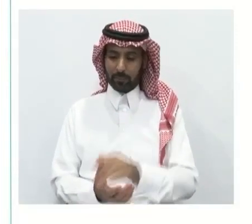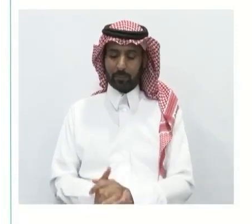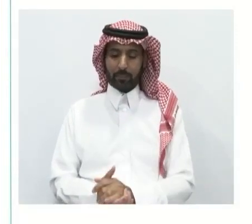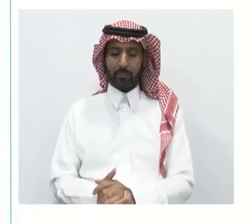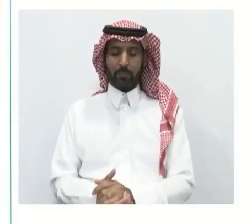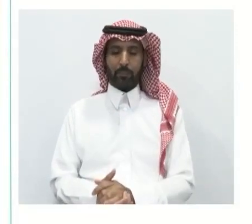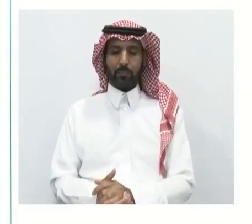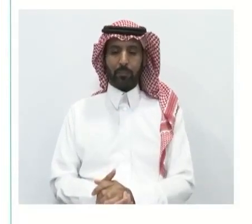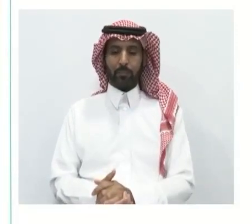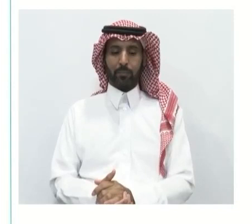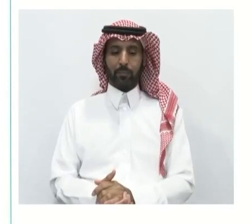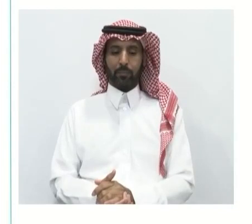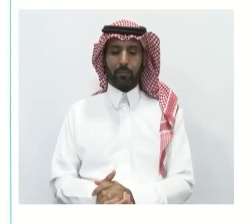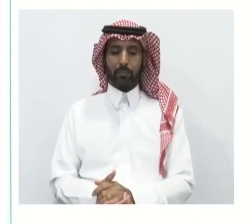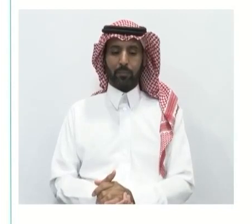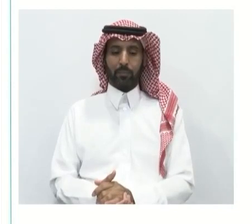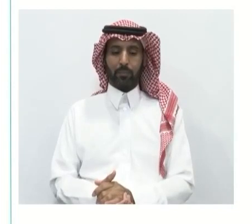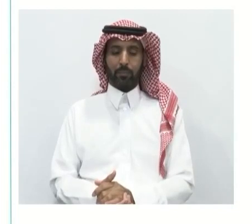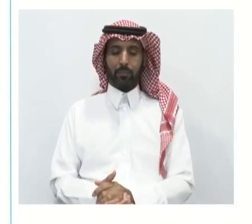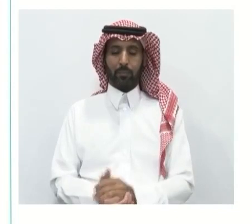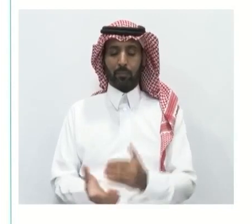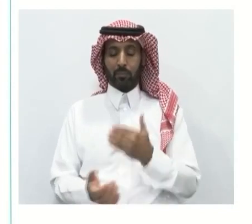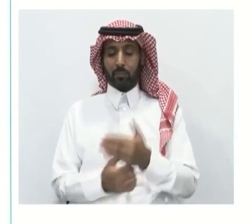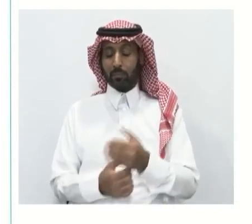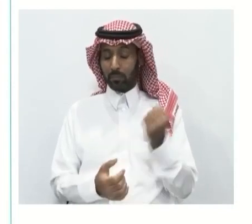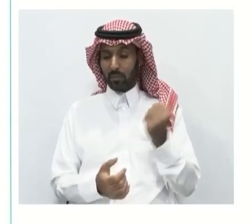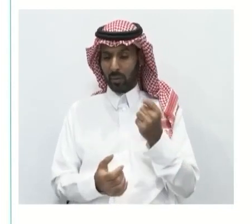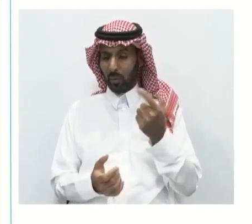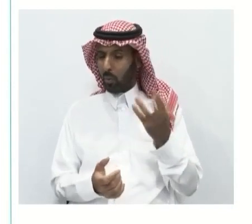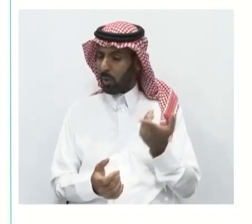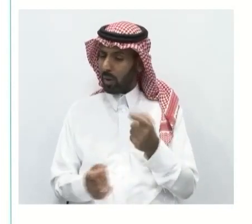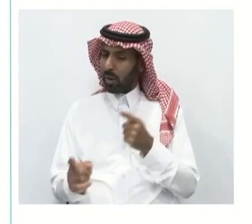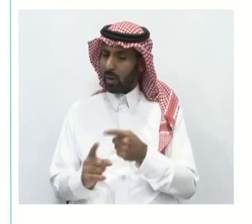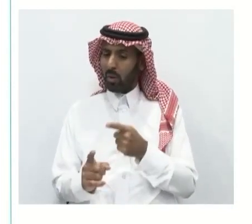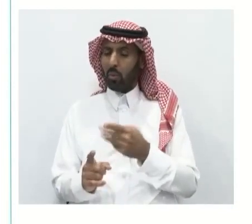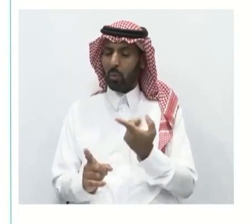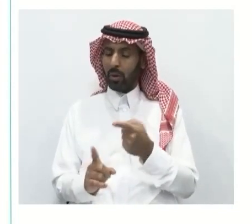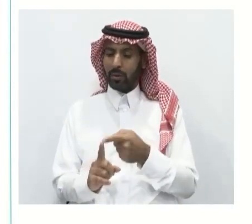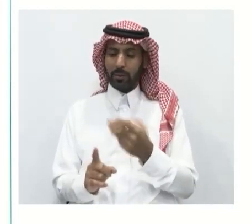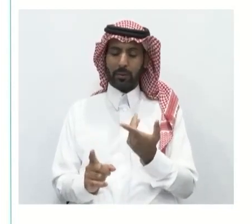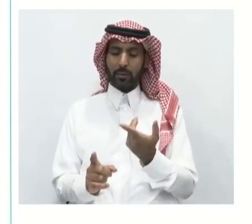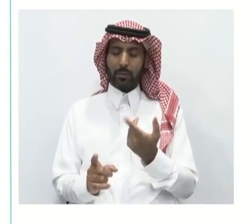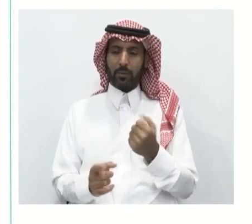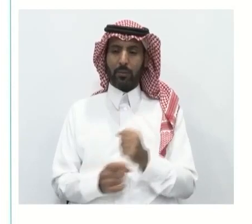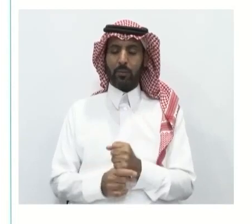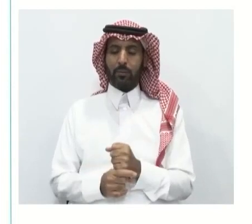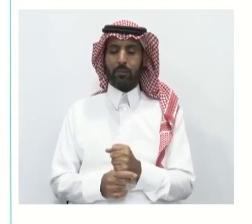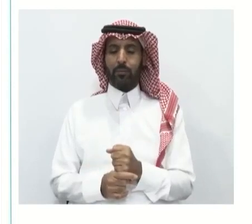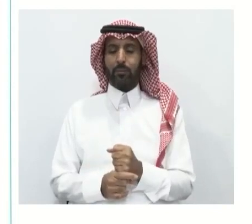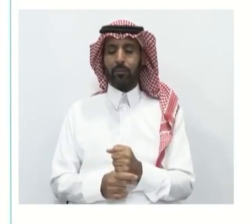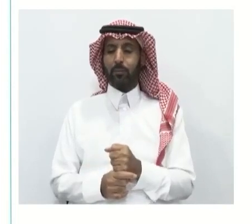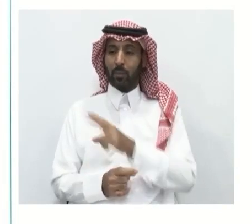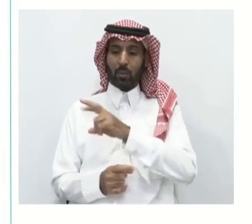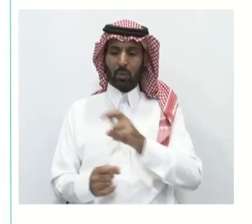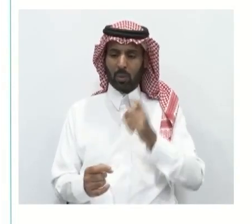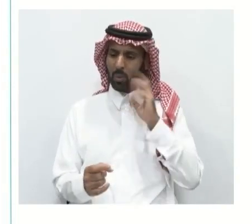does Combs suspect Mr. Jones of committing and why? What crime does Mr. Combs